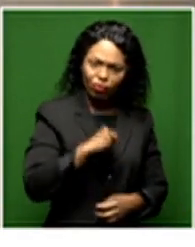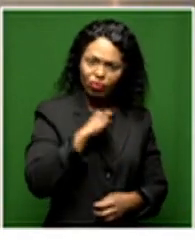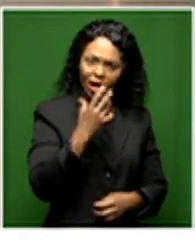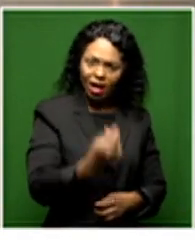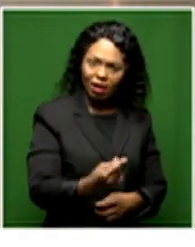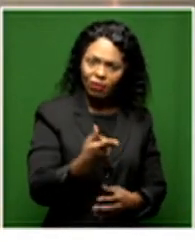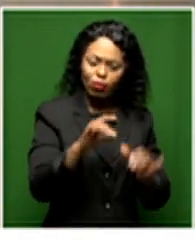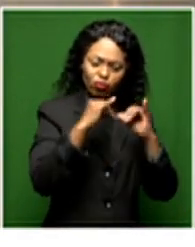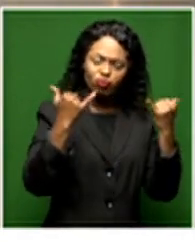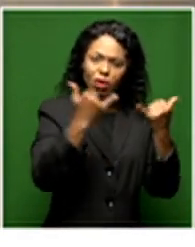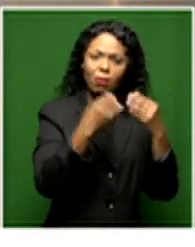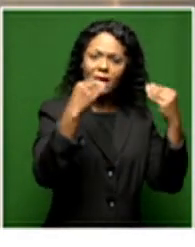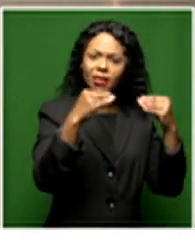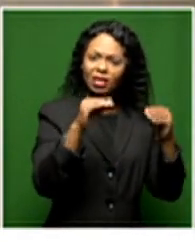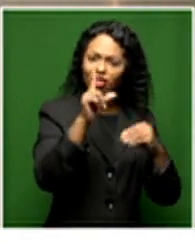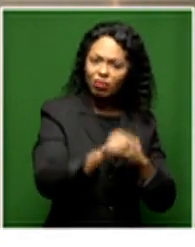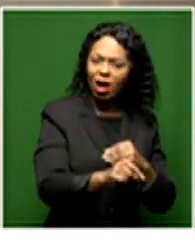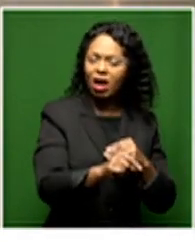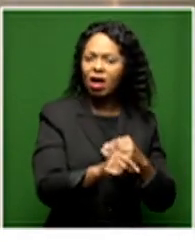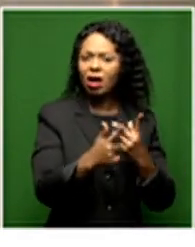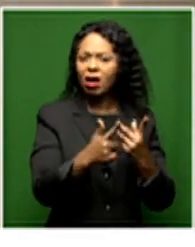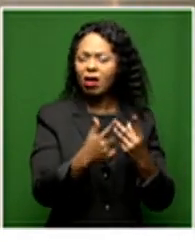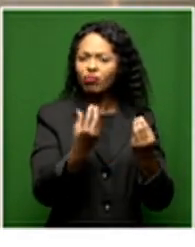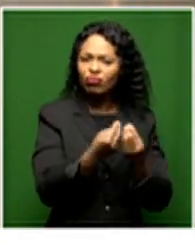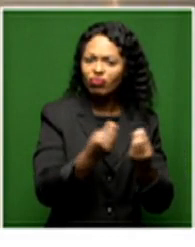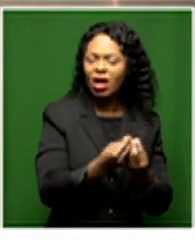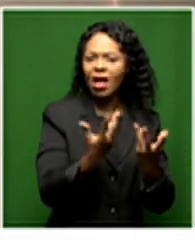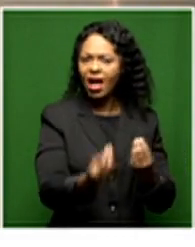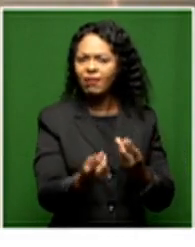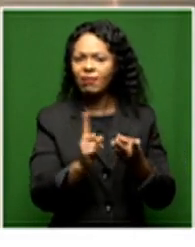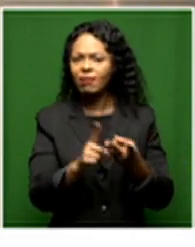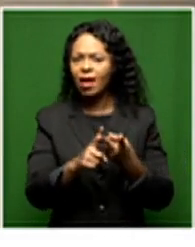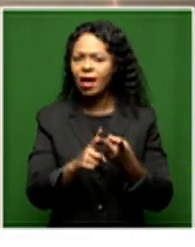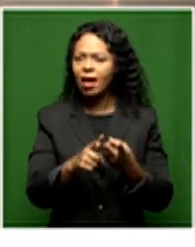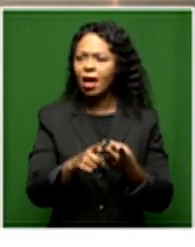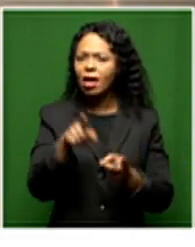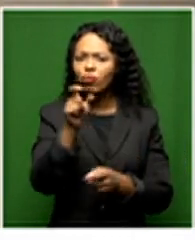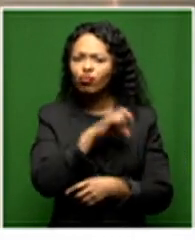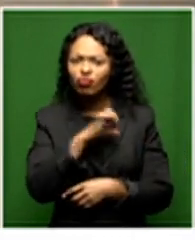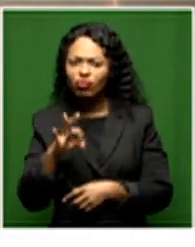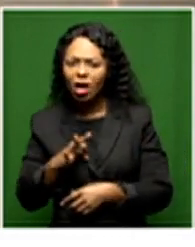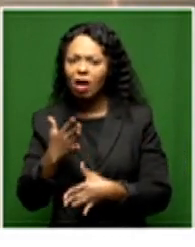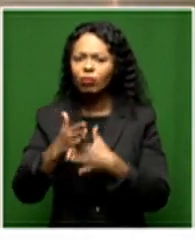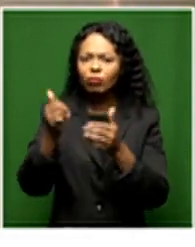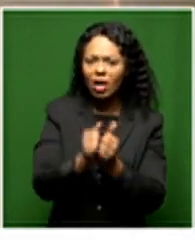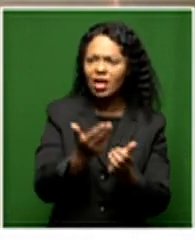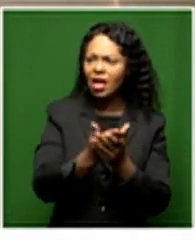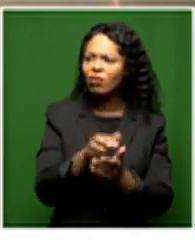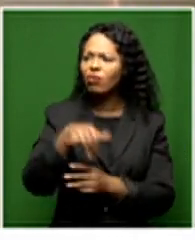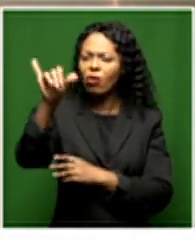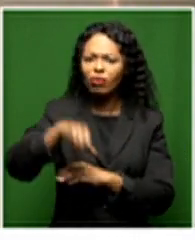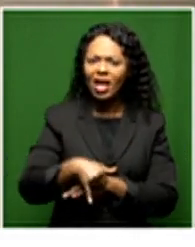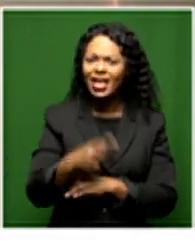from a business point of view has cheaper rent, where the ability for employees to travel to and fro might be cheaper and